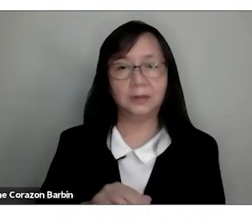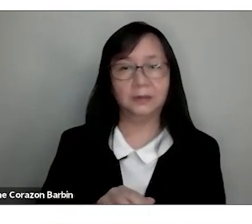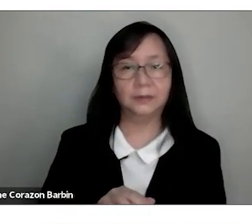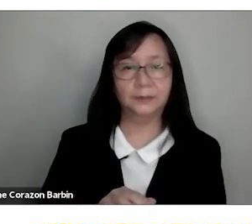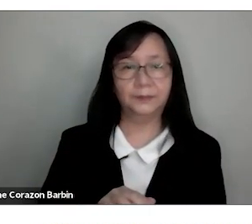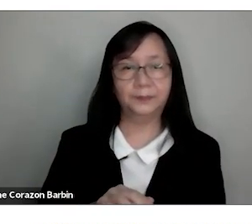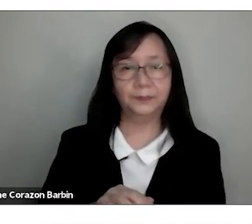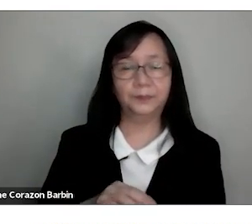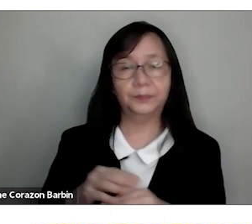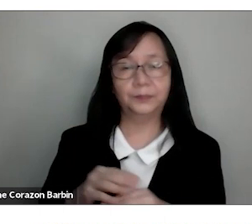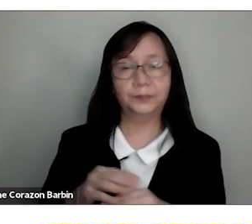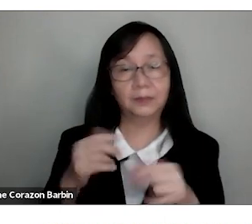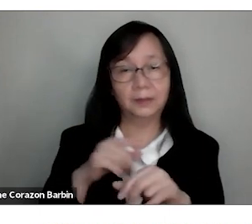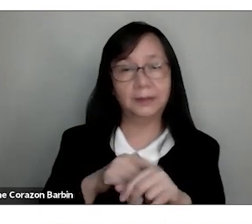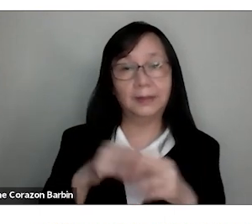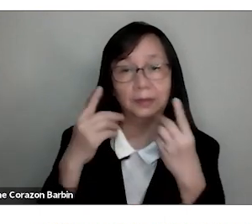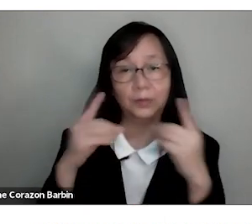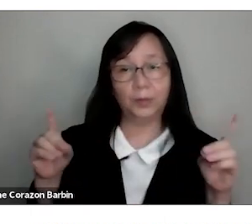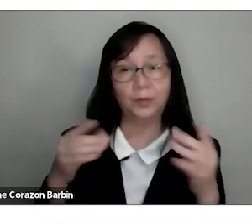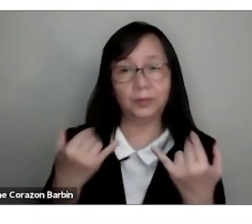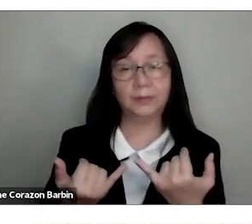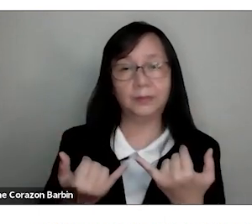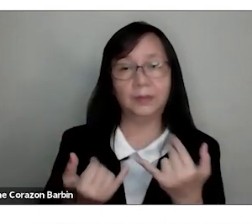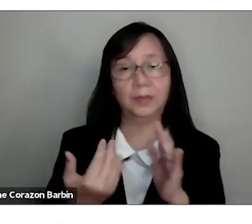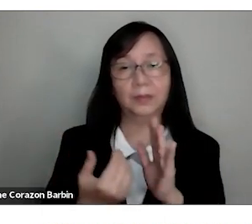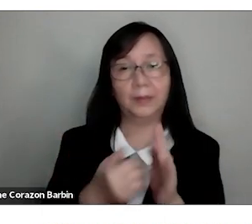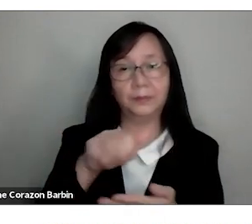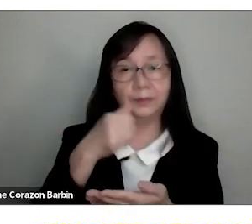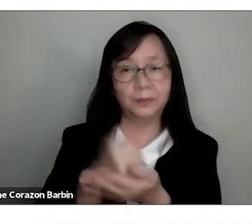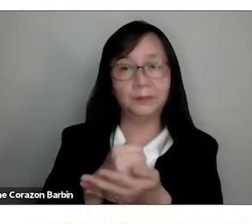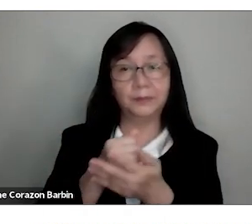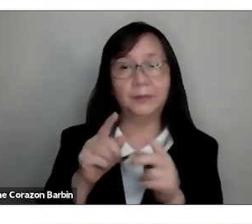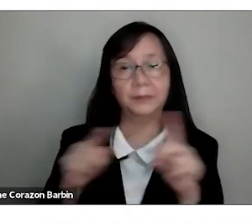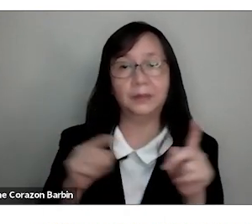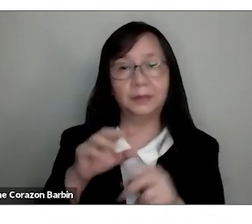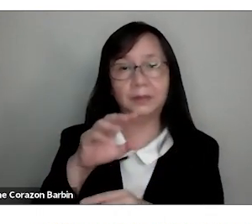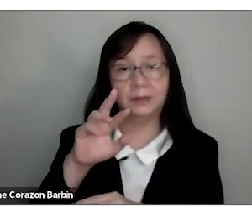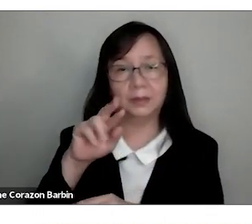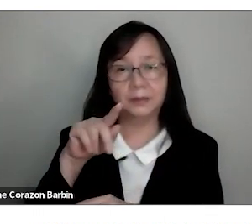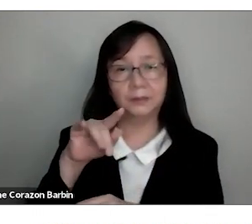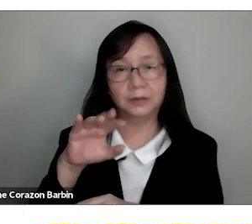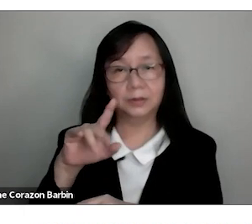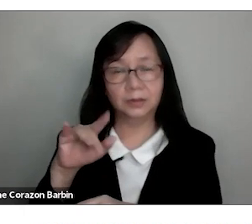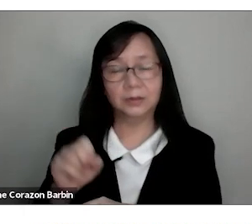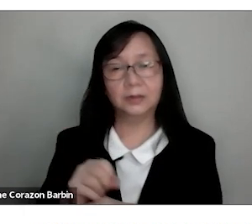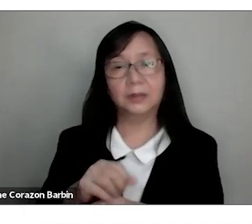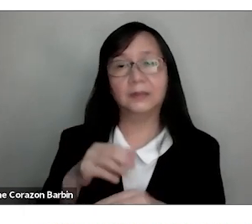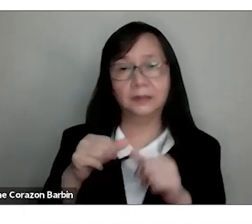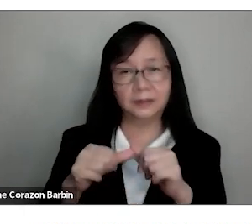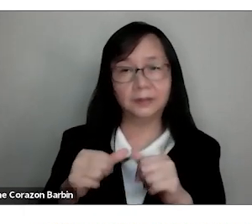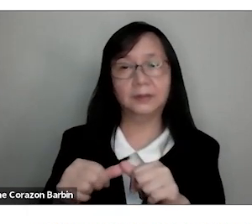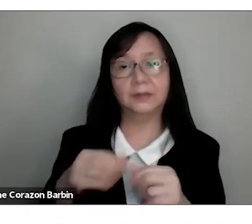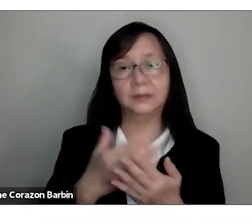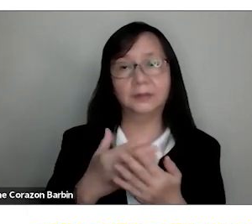So during this time, the declaration was already there. It was already approved, but the RPA COEA is still under construction.